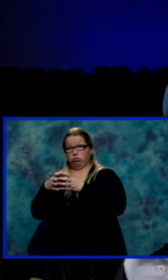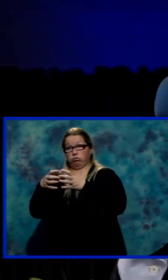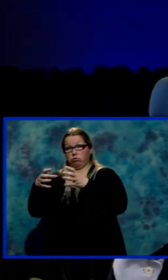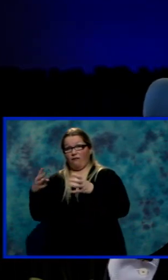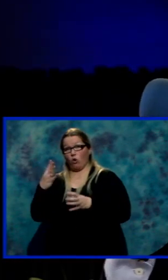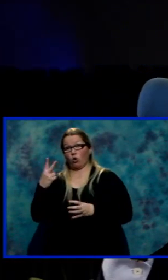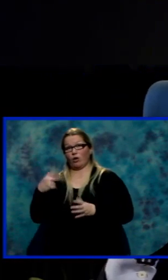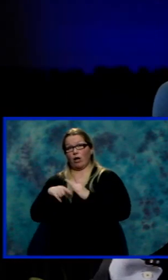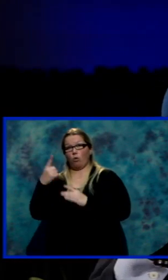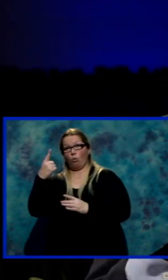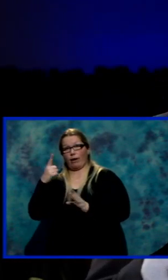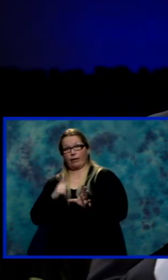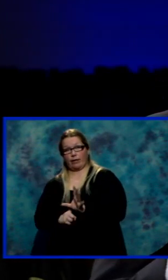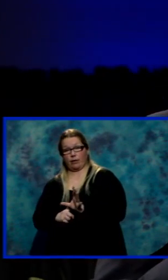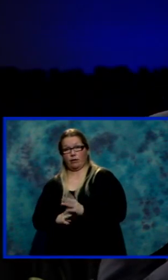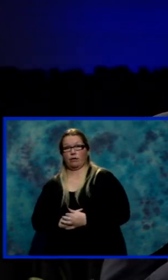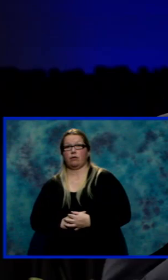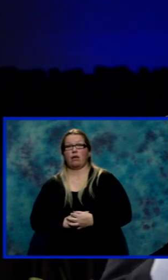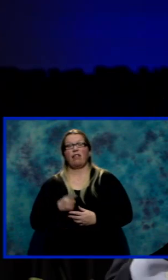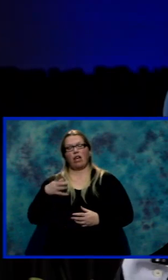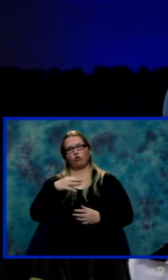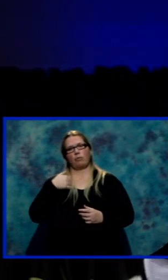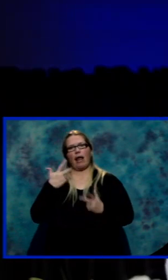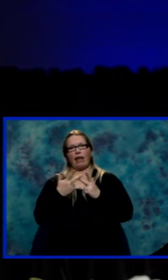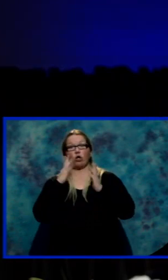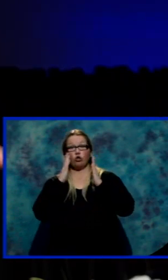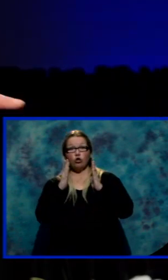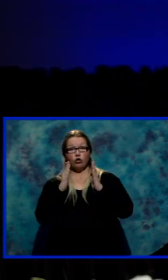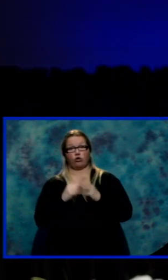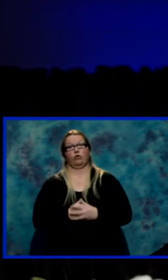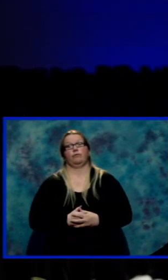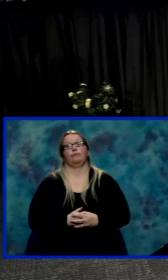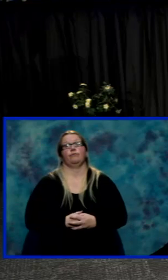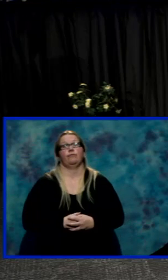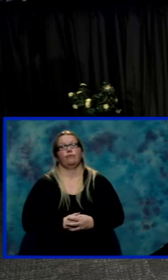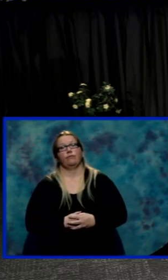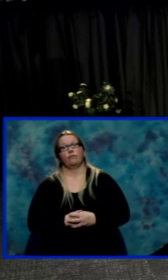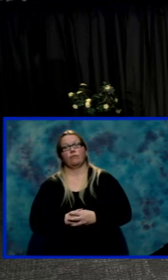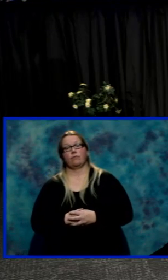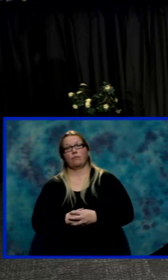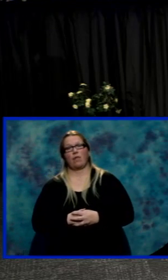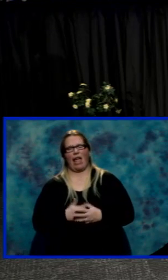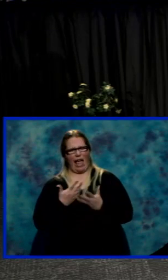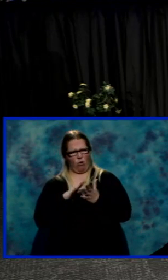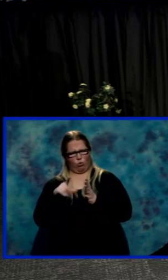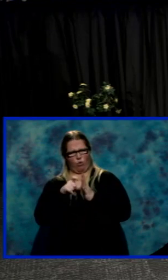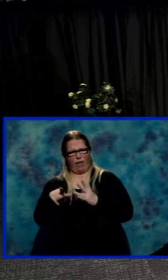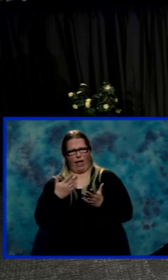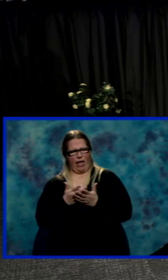fantastic. The conference figured I was all right, and they took me on to another church at that point in time. Did you say 9 to 42 in 9 months? Correct. How did you do that? We went visiting.